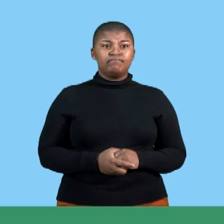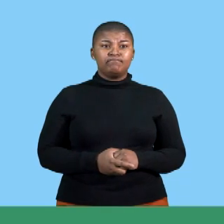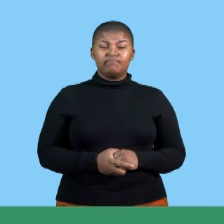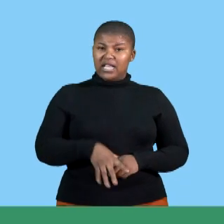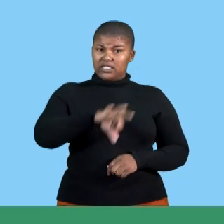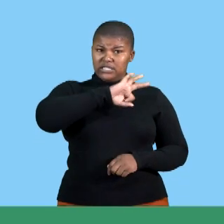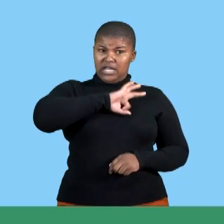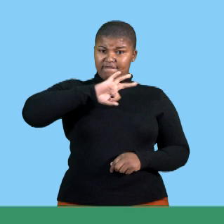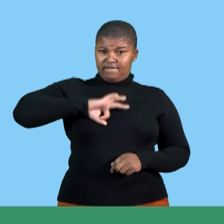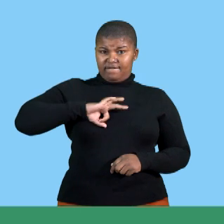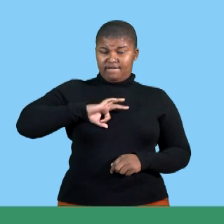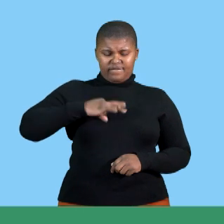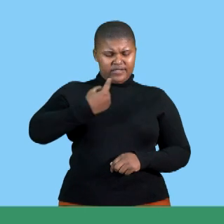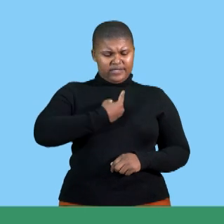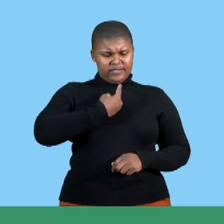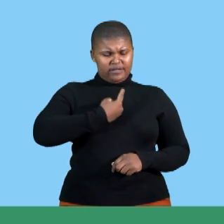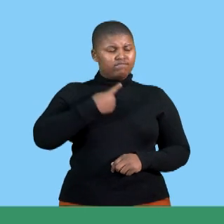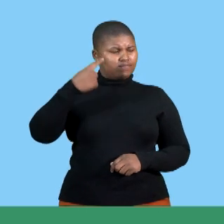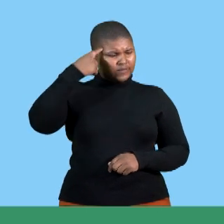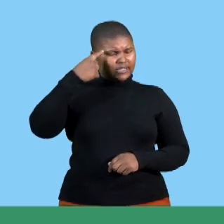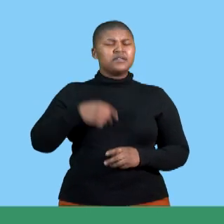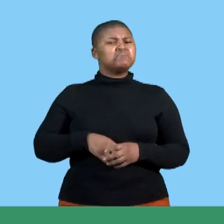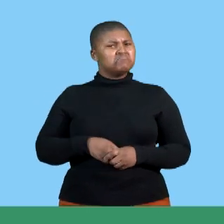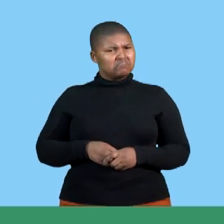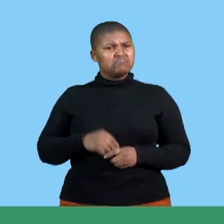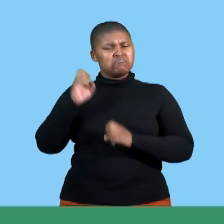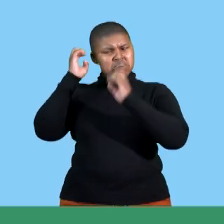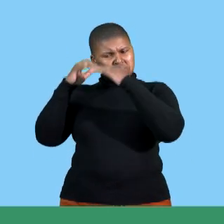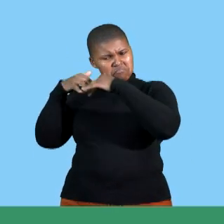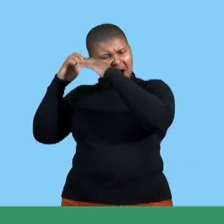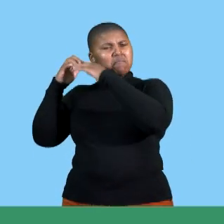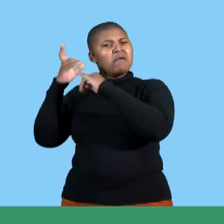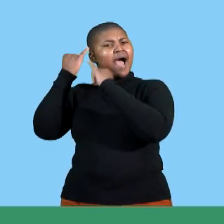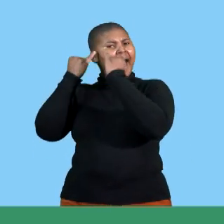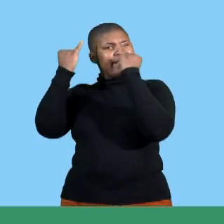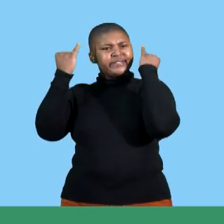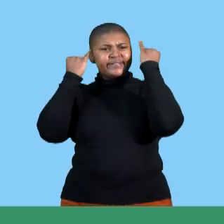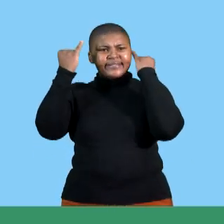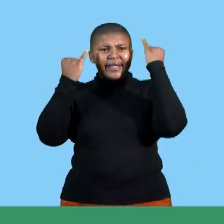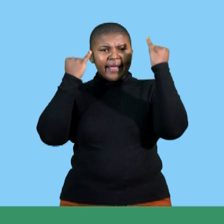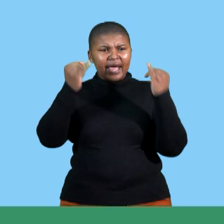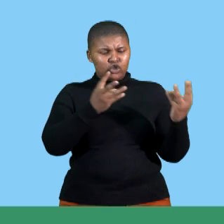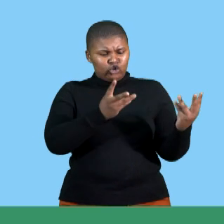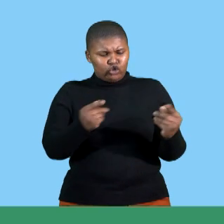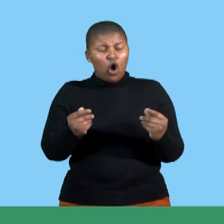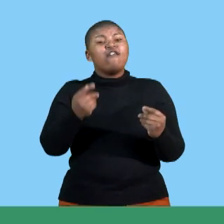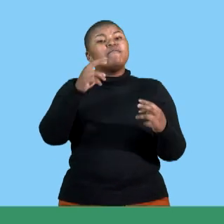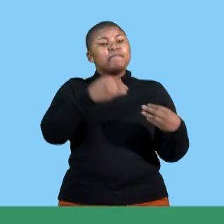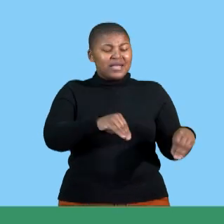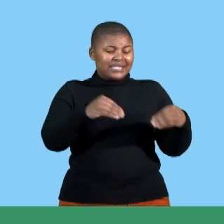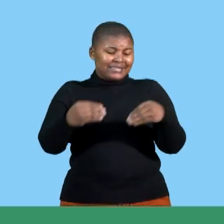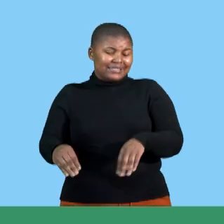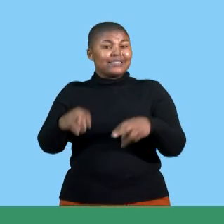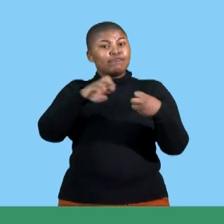think for themselves and come up with creative solutions to all kinds of business problems. The key